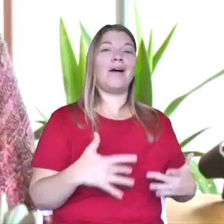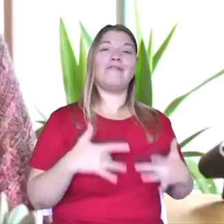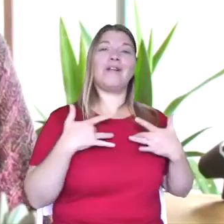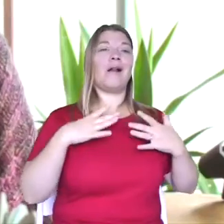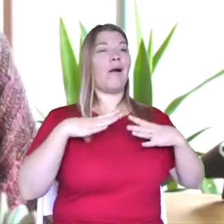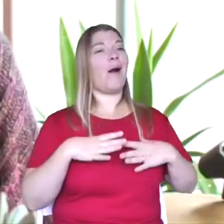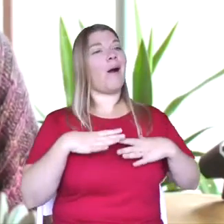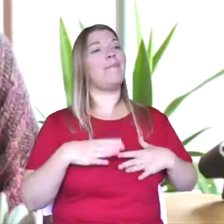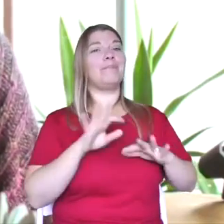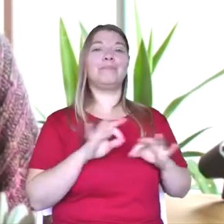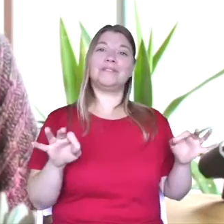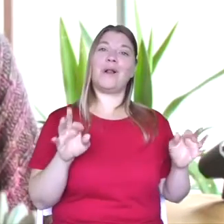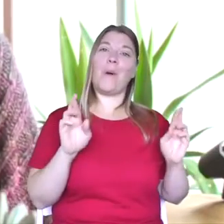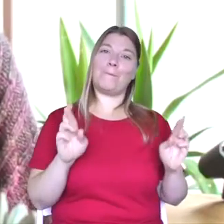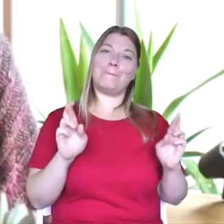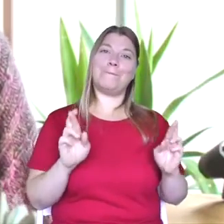Let's begin.